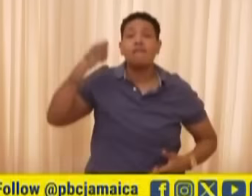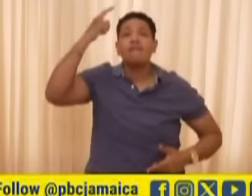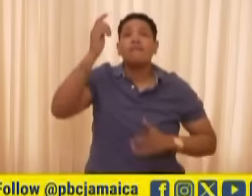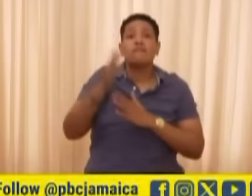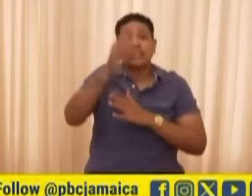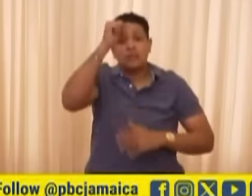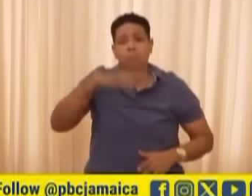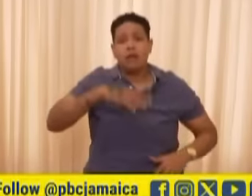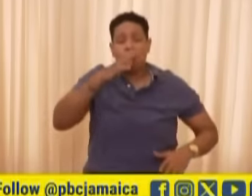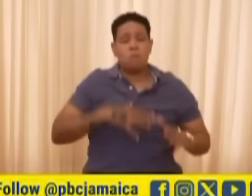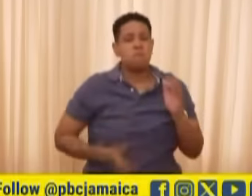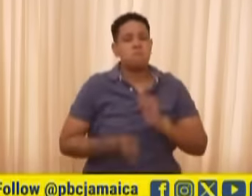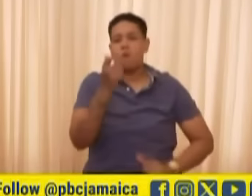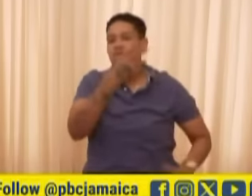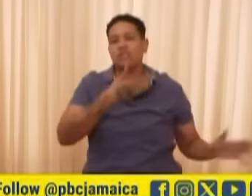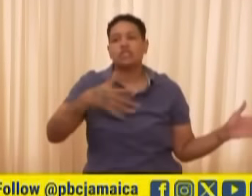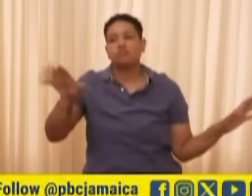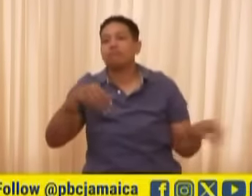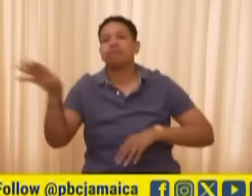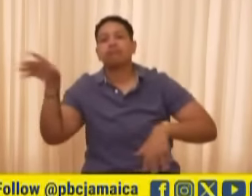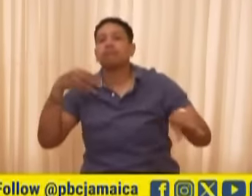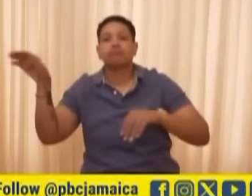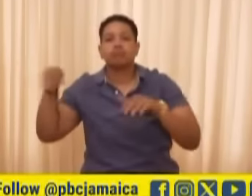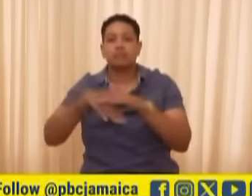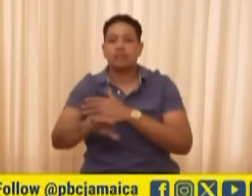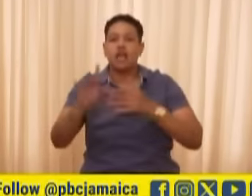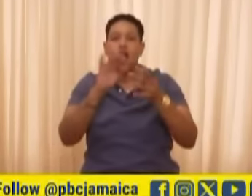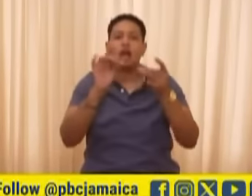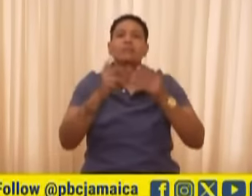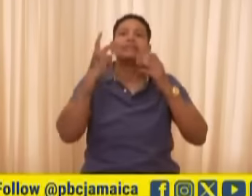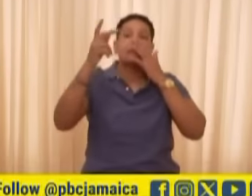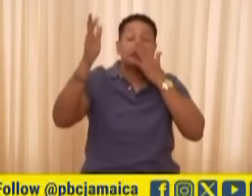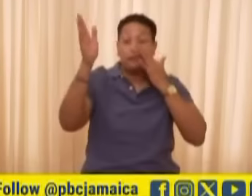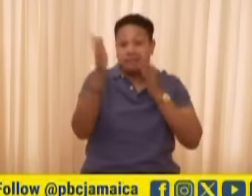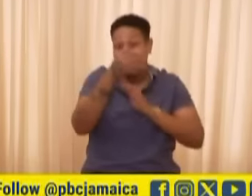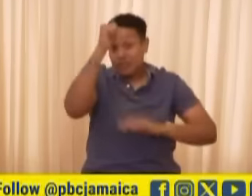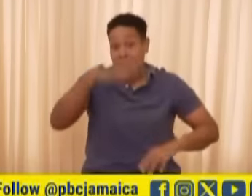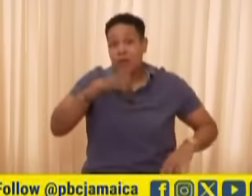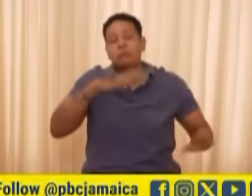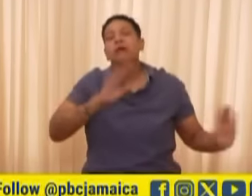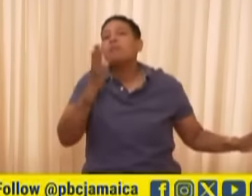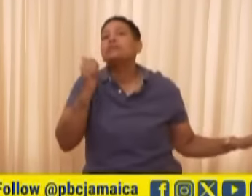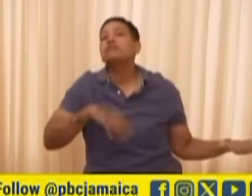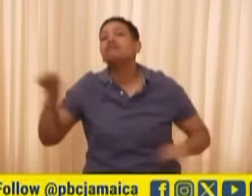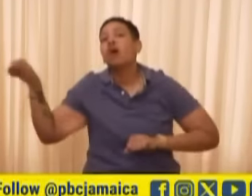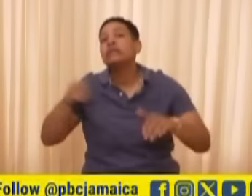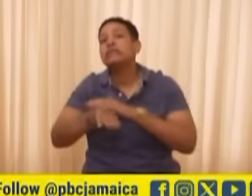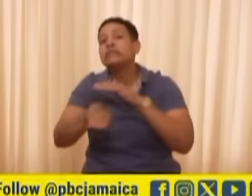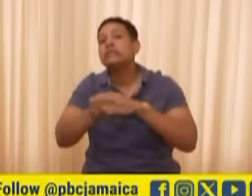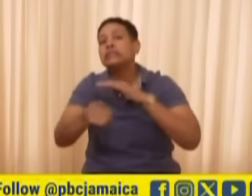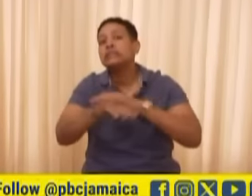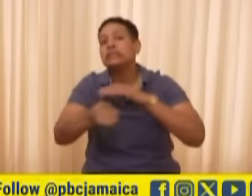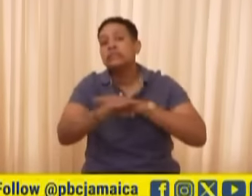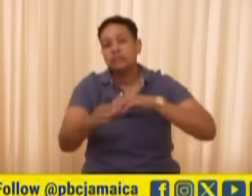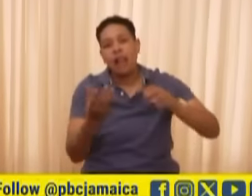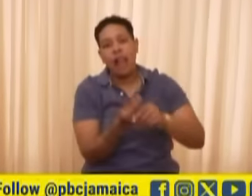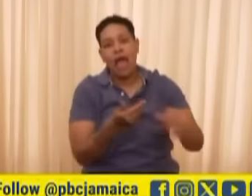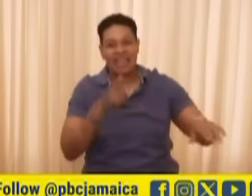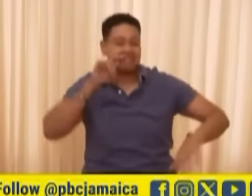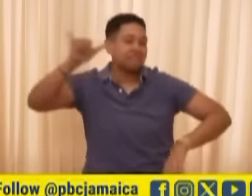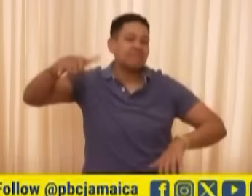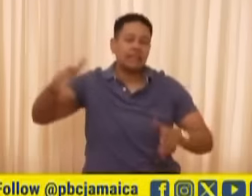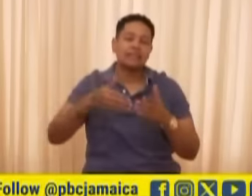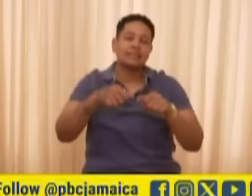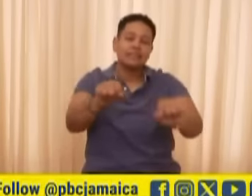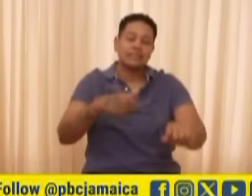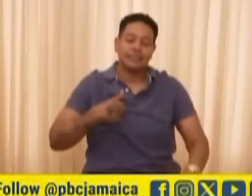have for the most part moved in. People are commenting that they're seeing all the fishers coming in, and I take that as a